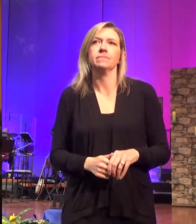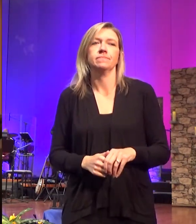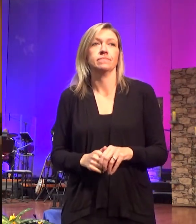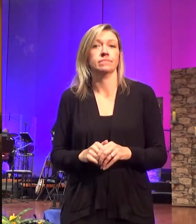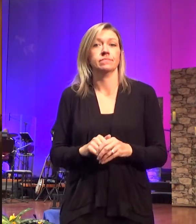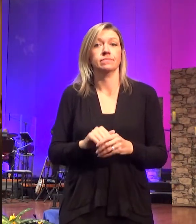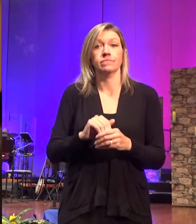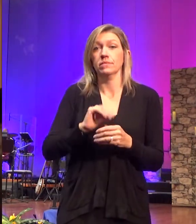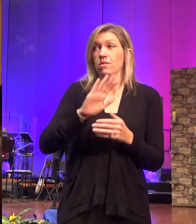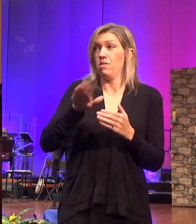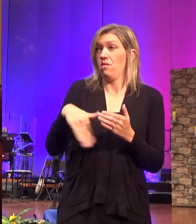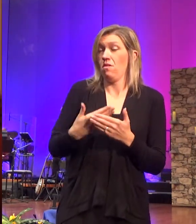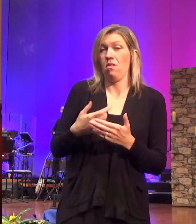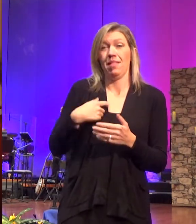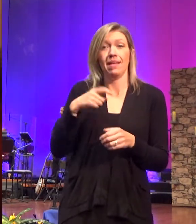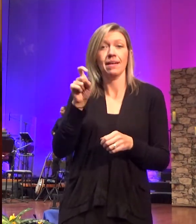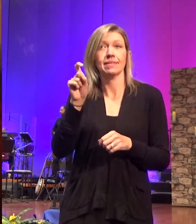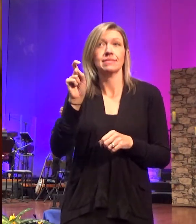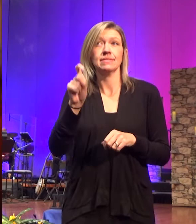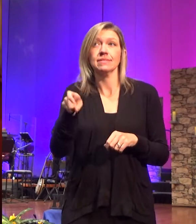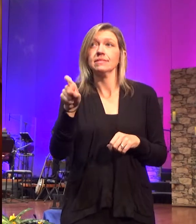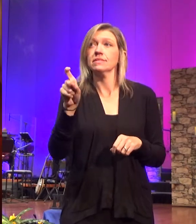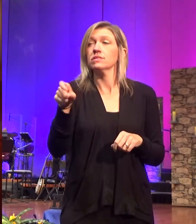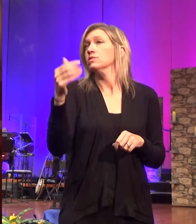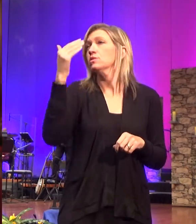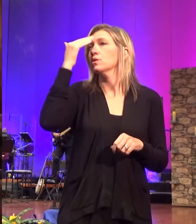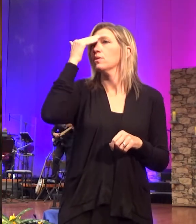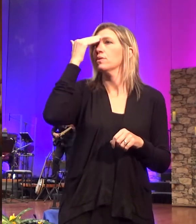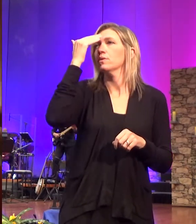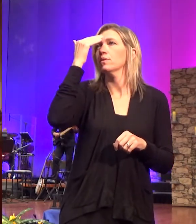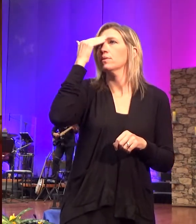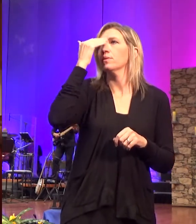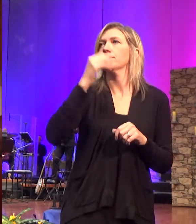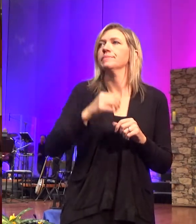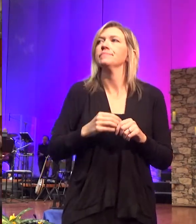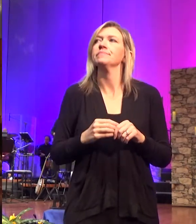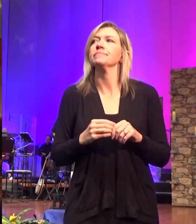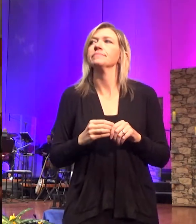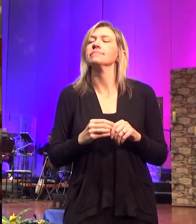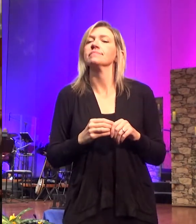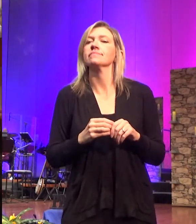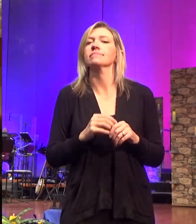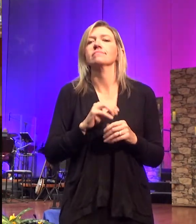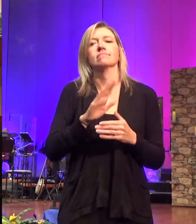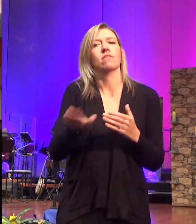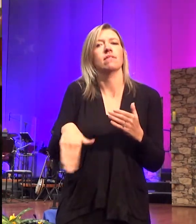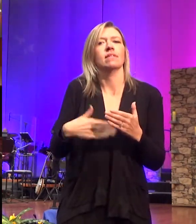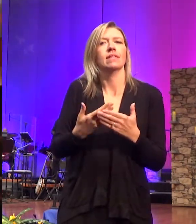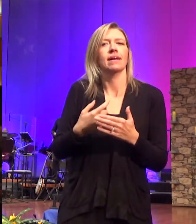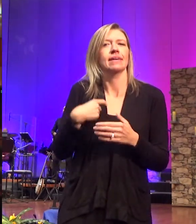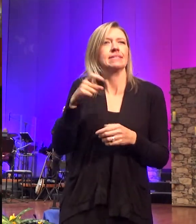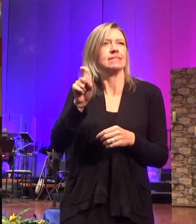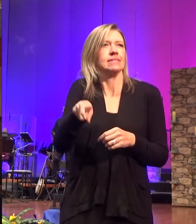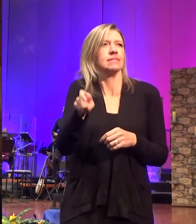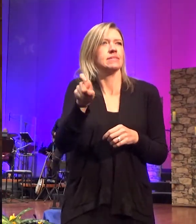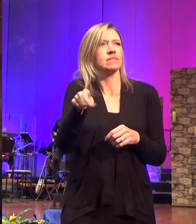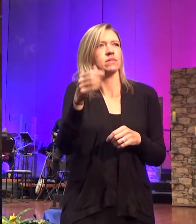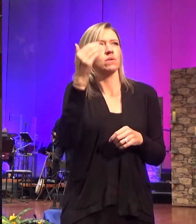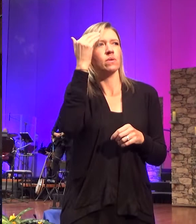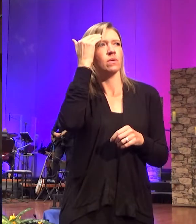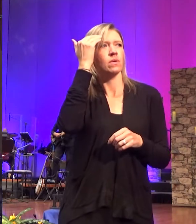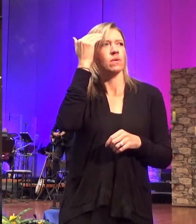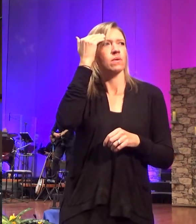All I need to know. All I need to know. All I need